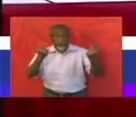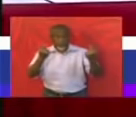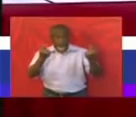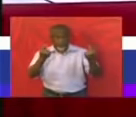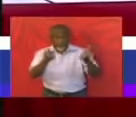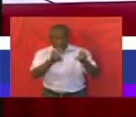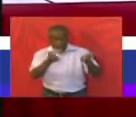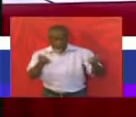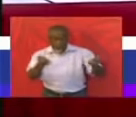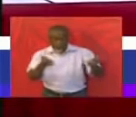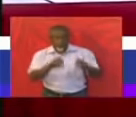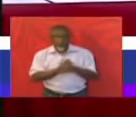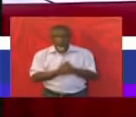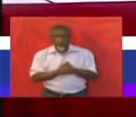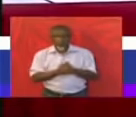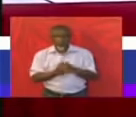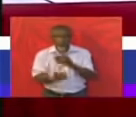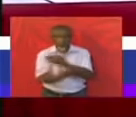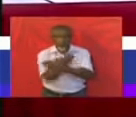morning.